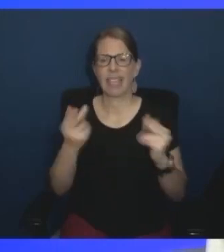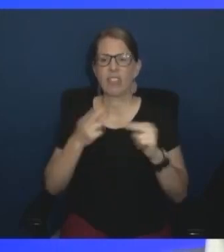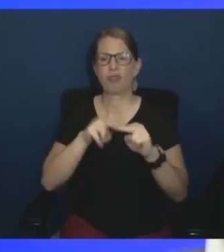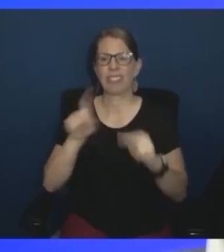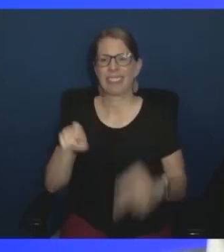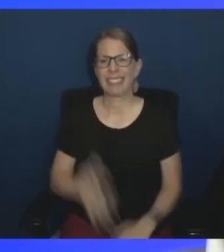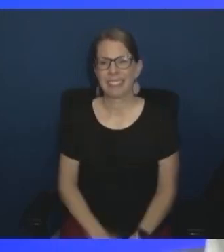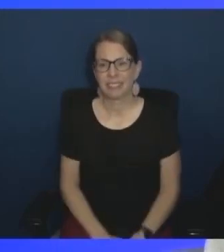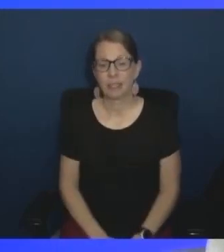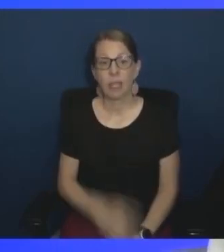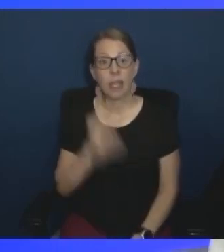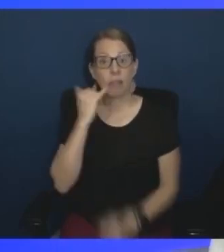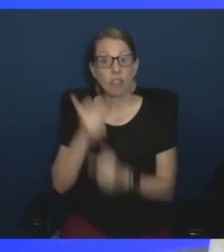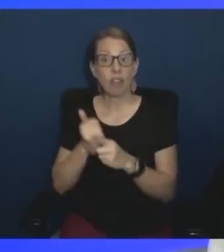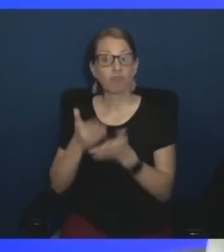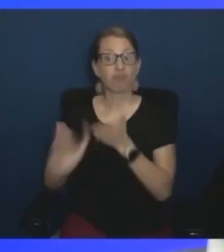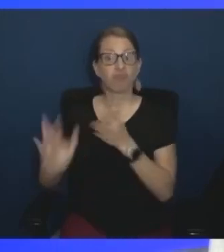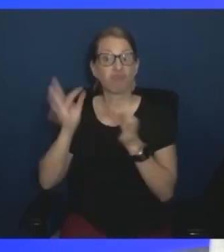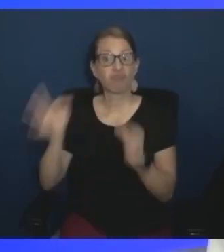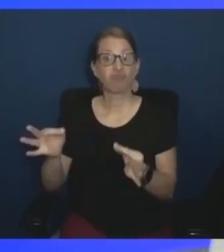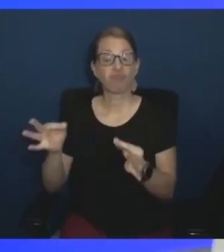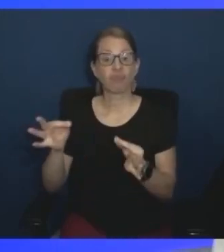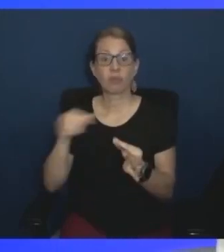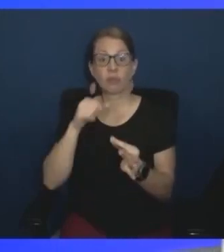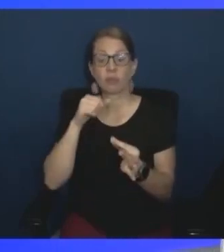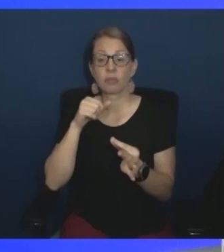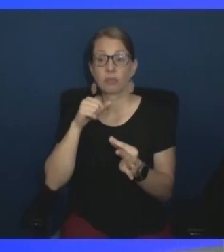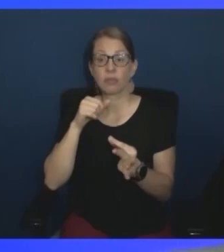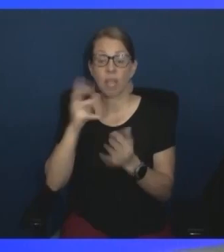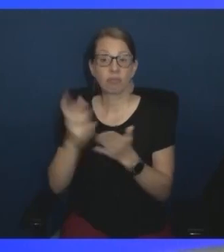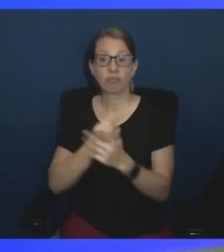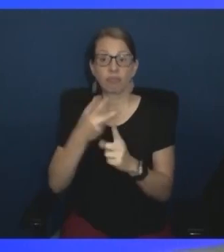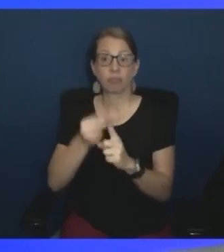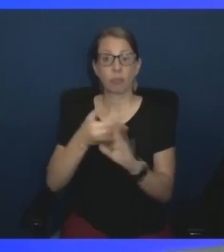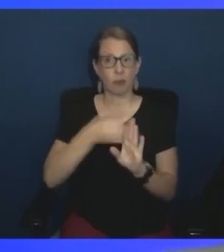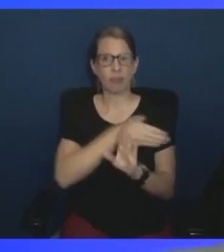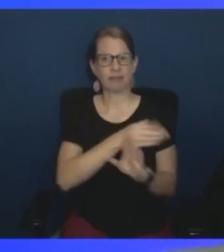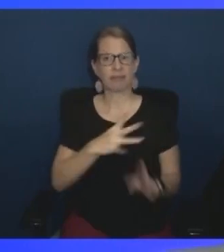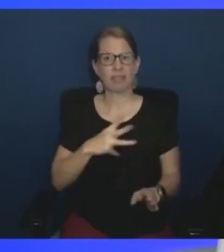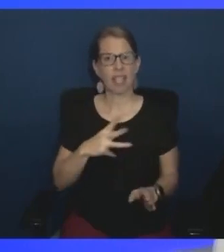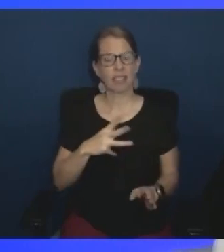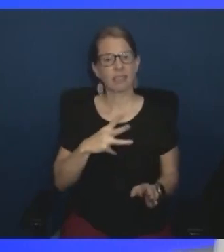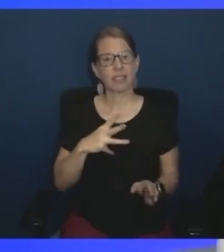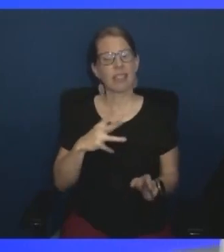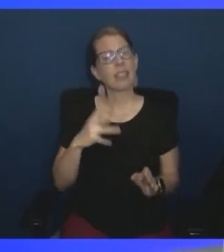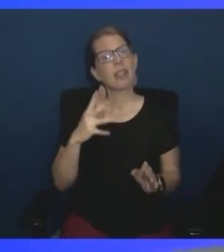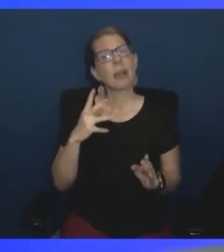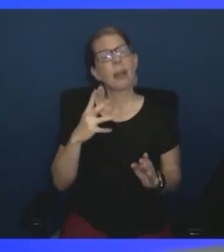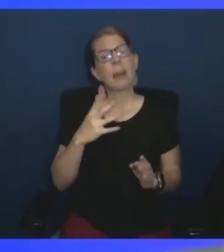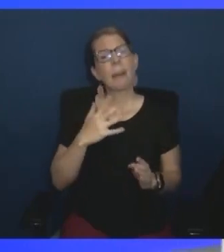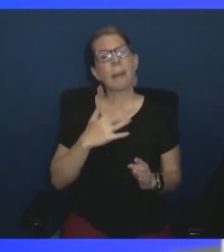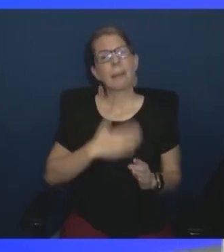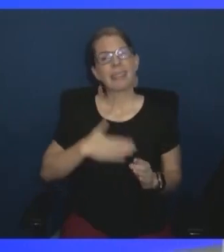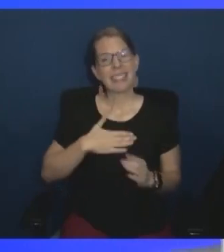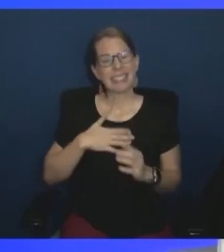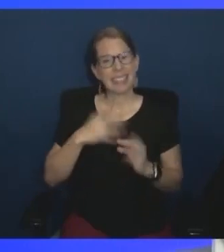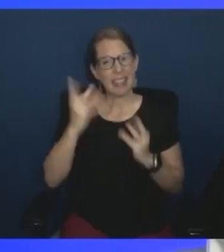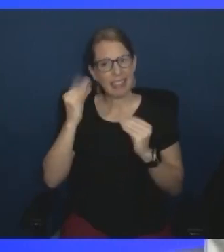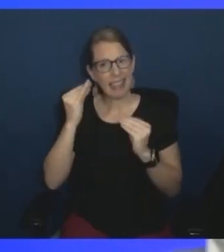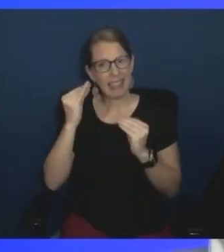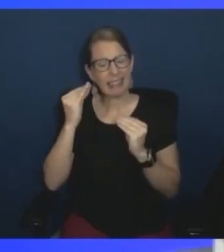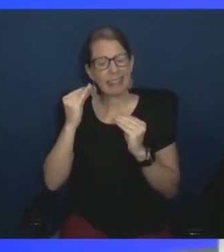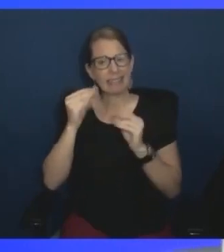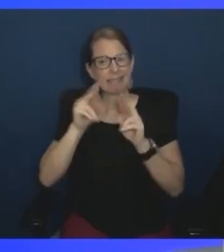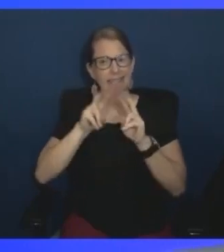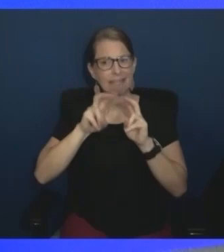you've decided not to pursue vaccination previously, we would really ask that you'd reconsider or look for credible resources to